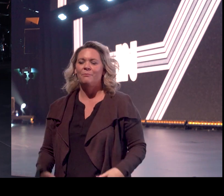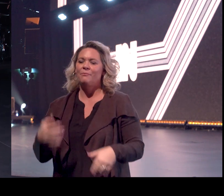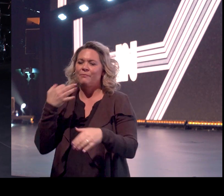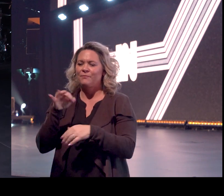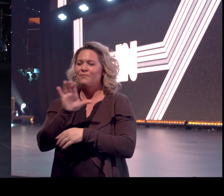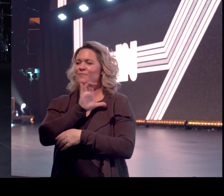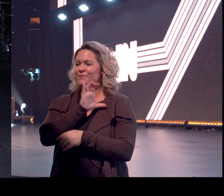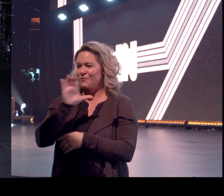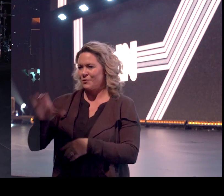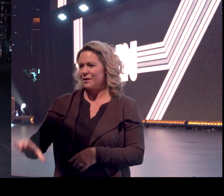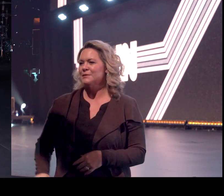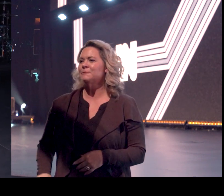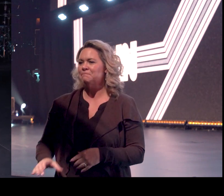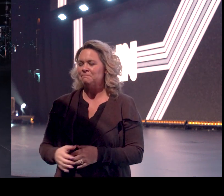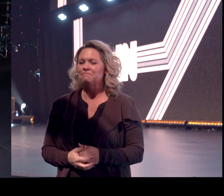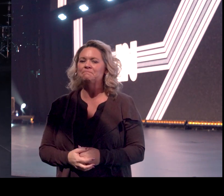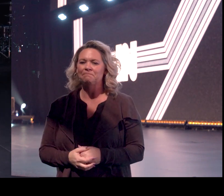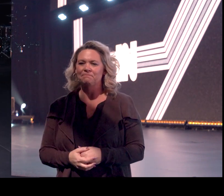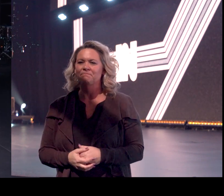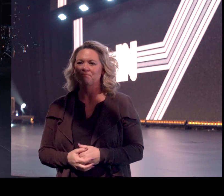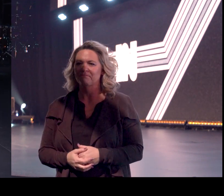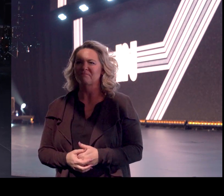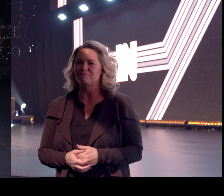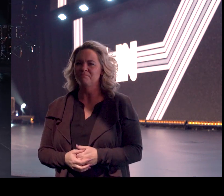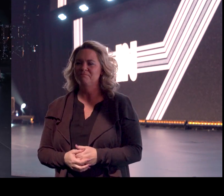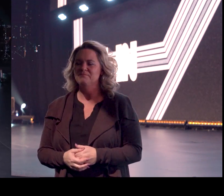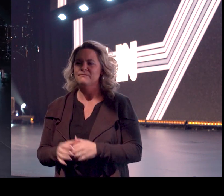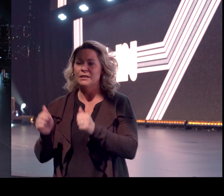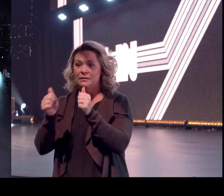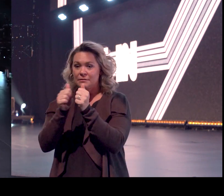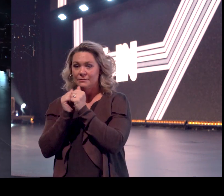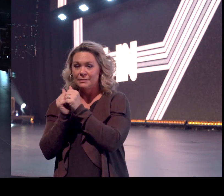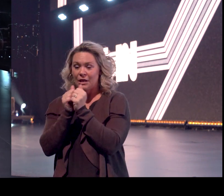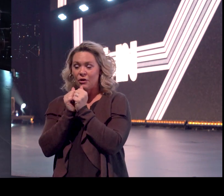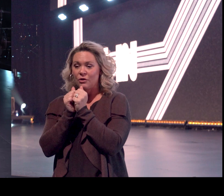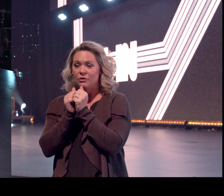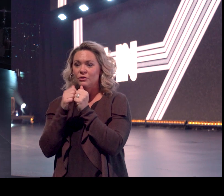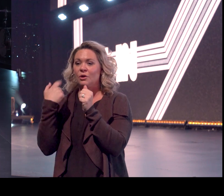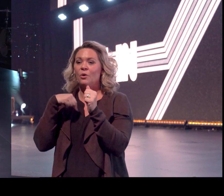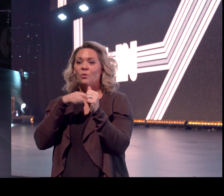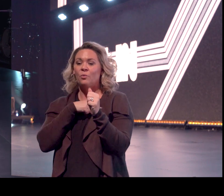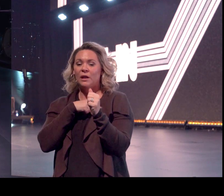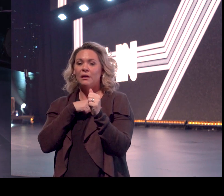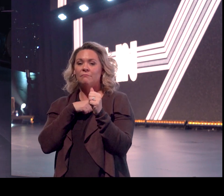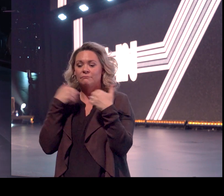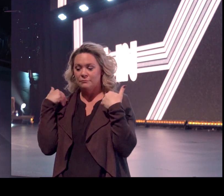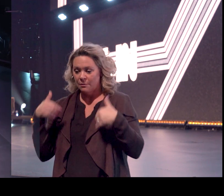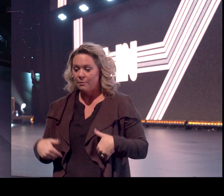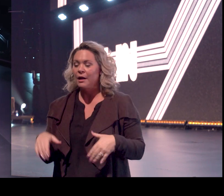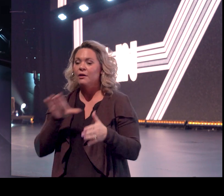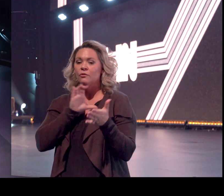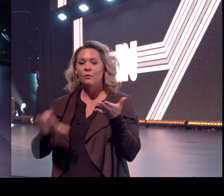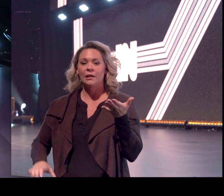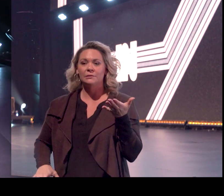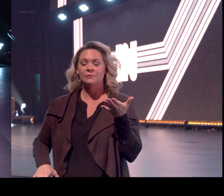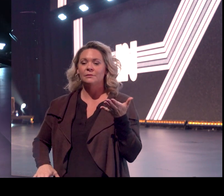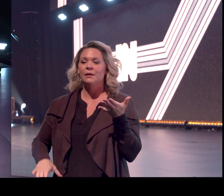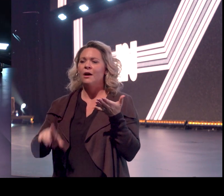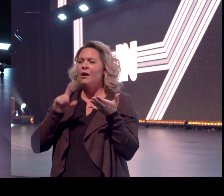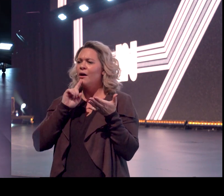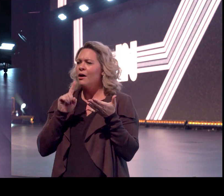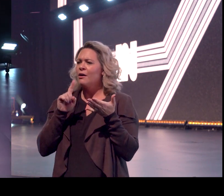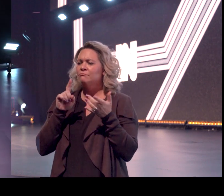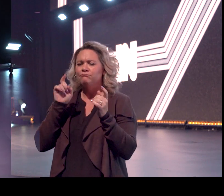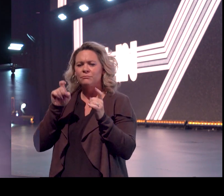is the body of Christ. And together, we, the body of Christ,